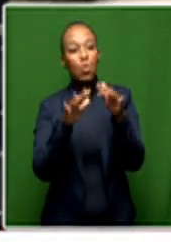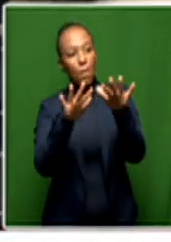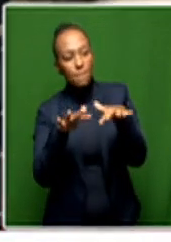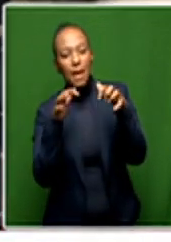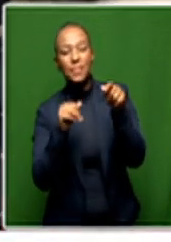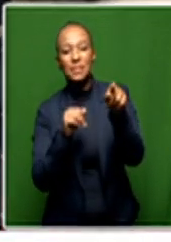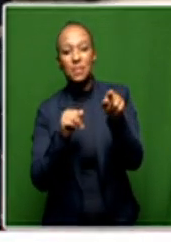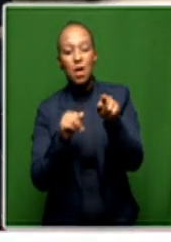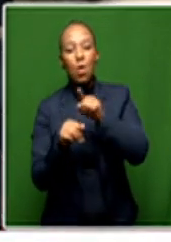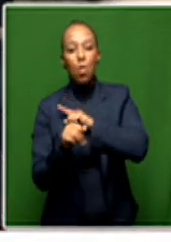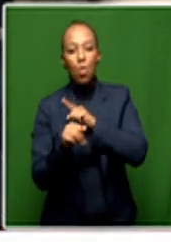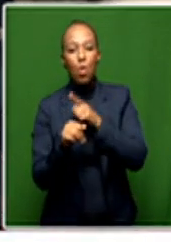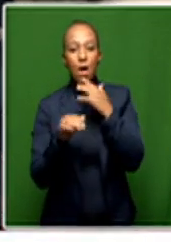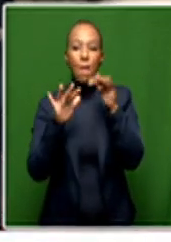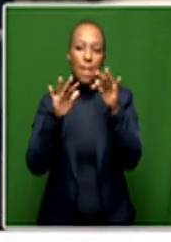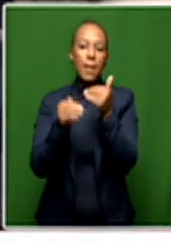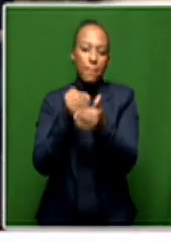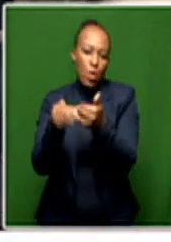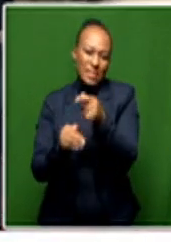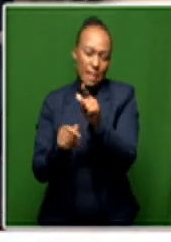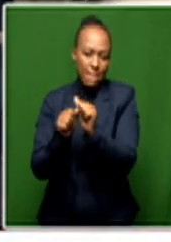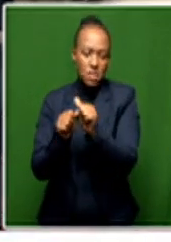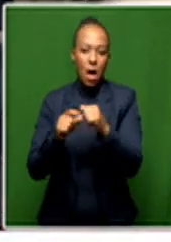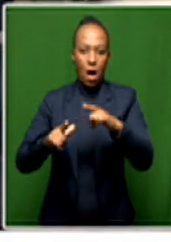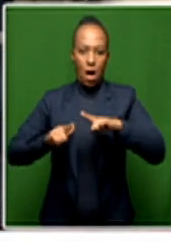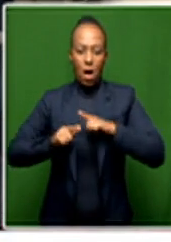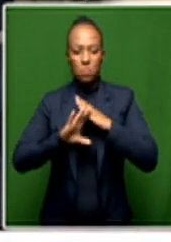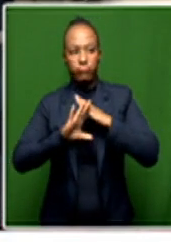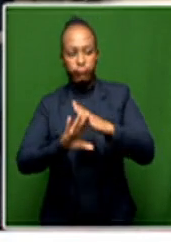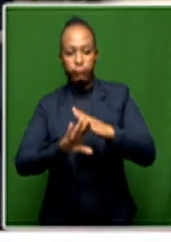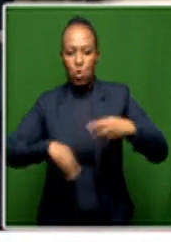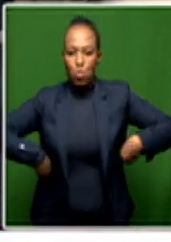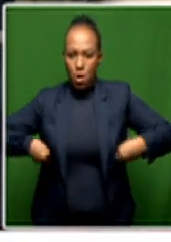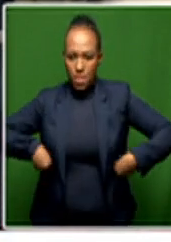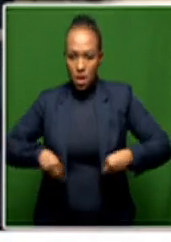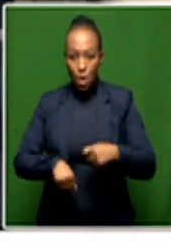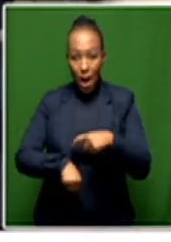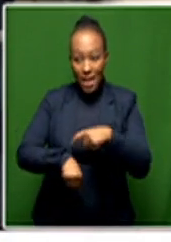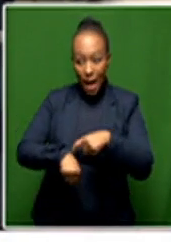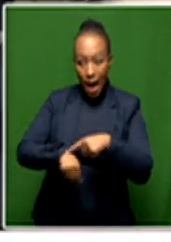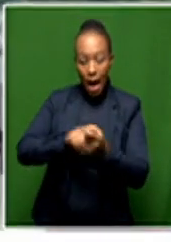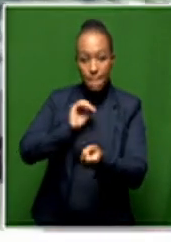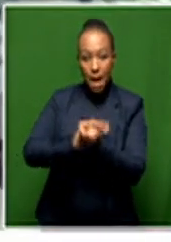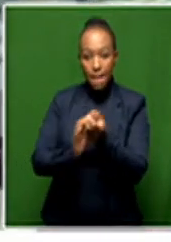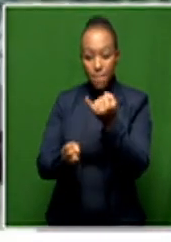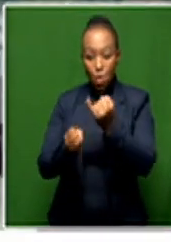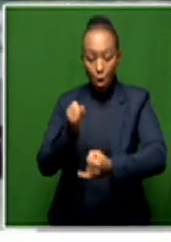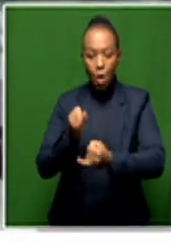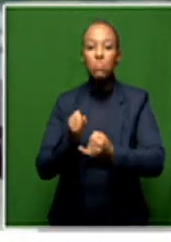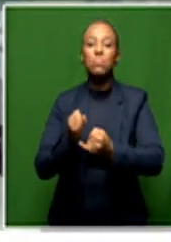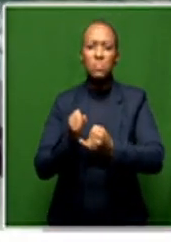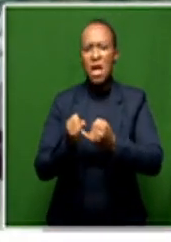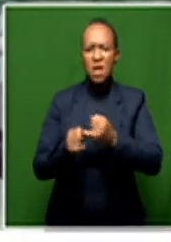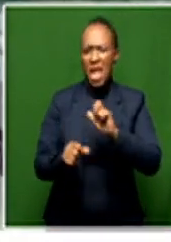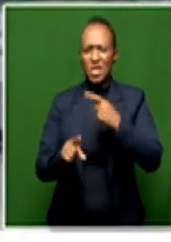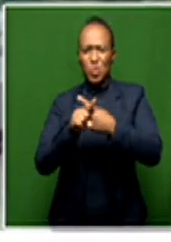says subject this to a public process, so that at the end there is no excuse for when things go wrong. And